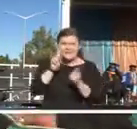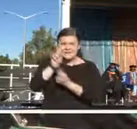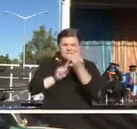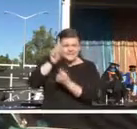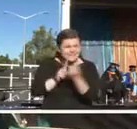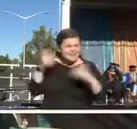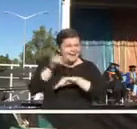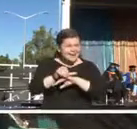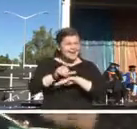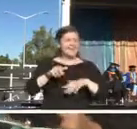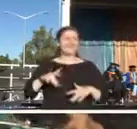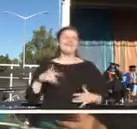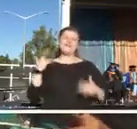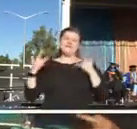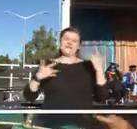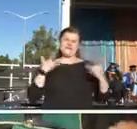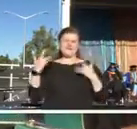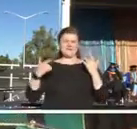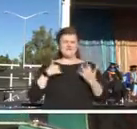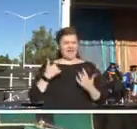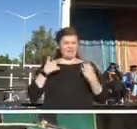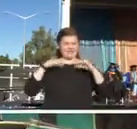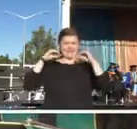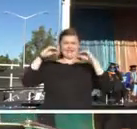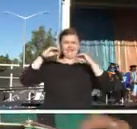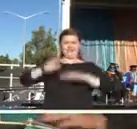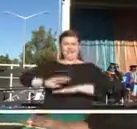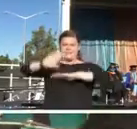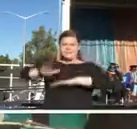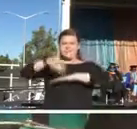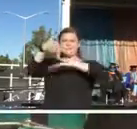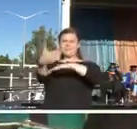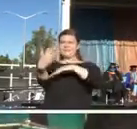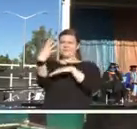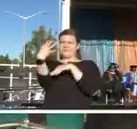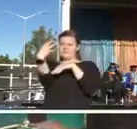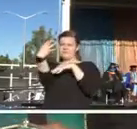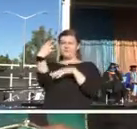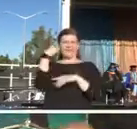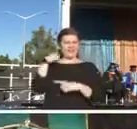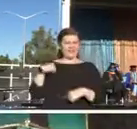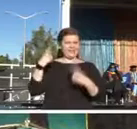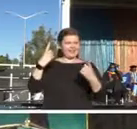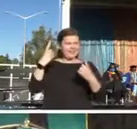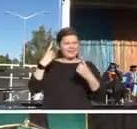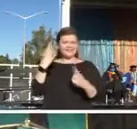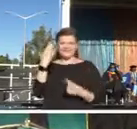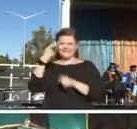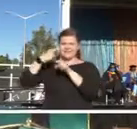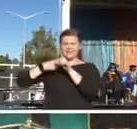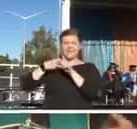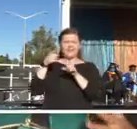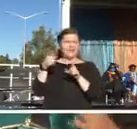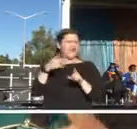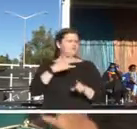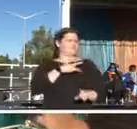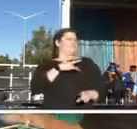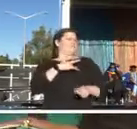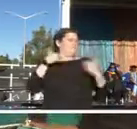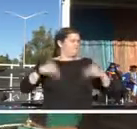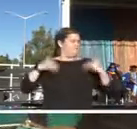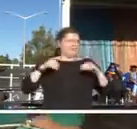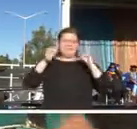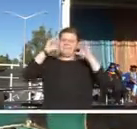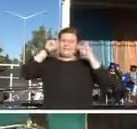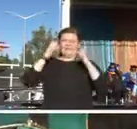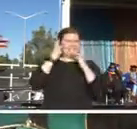tonight. After teaching in front of a monitor for the past 15 months, you are truly a sight for sore eyes. So first,